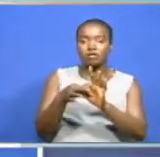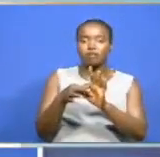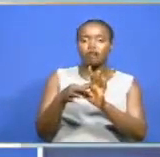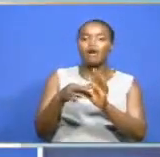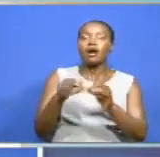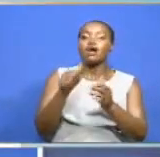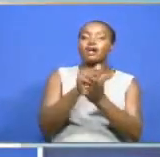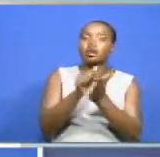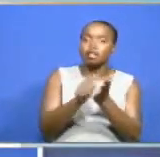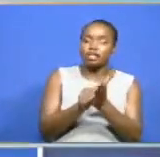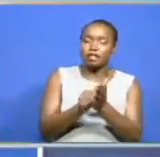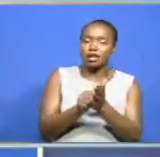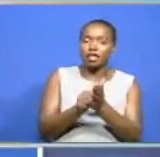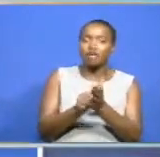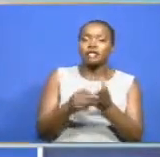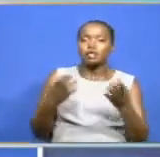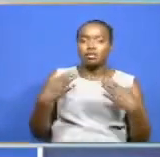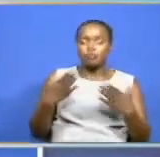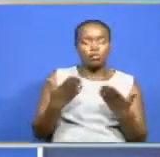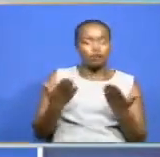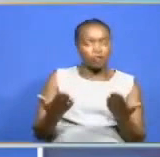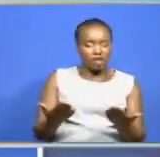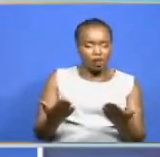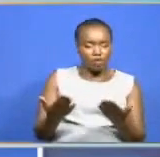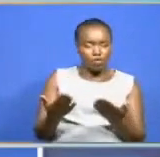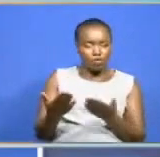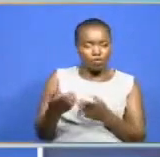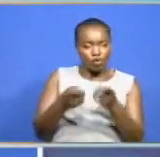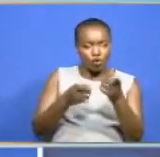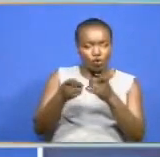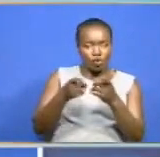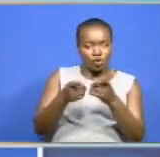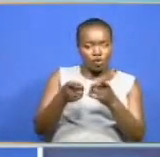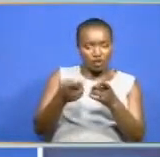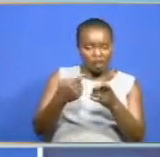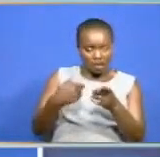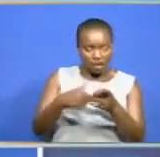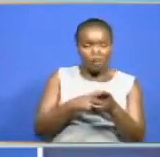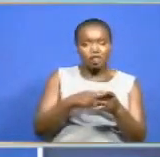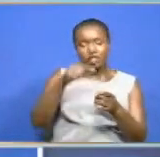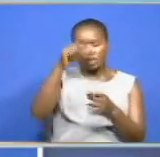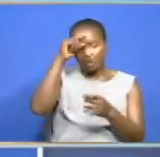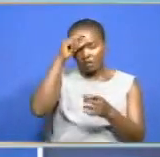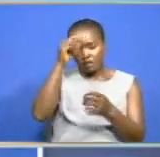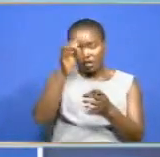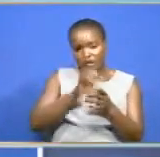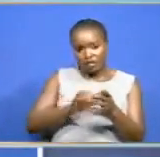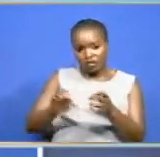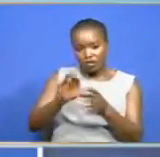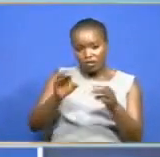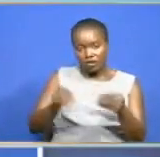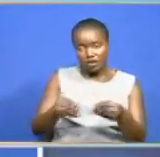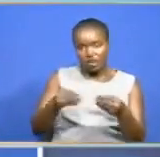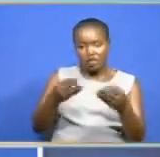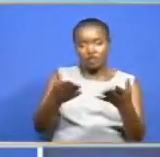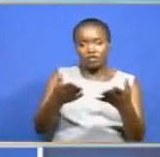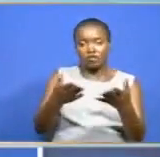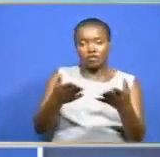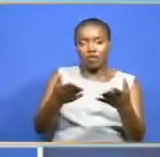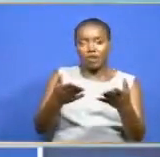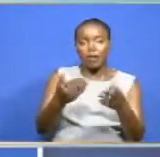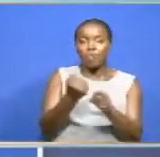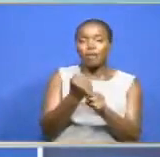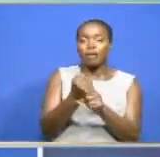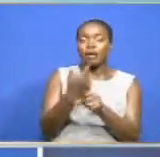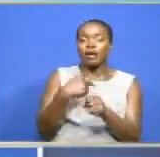the mwananchi be on the driver's seat. And ourselves as governments is to create an enabling environment. And so that is what we are doing. And